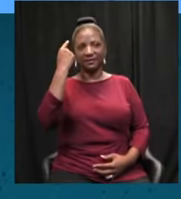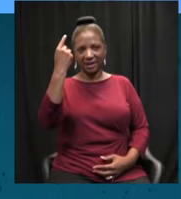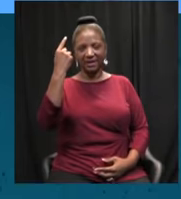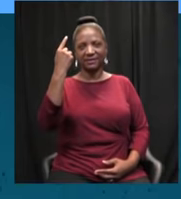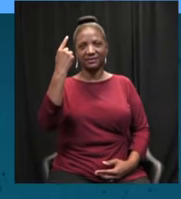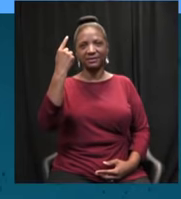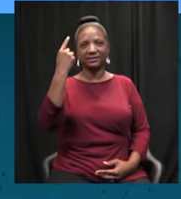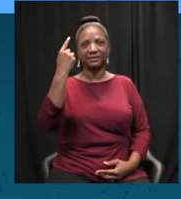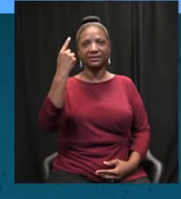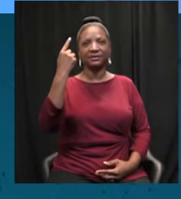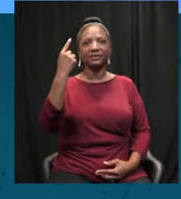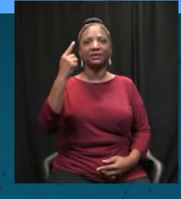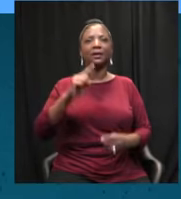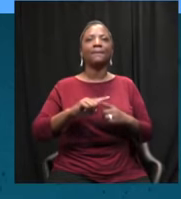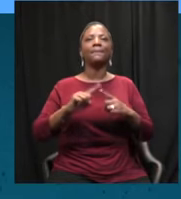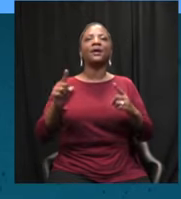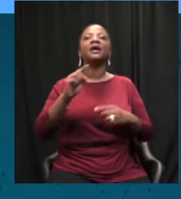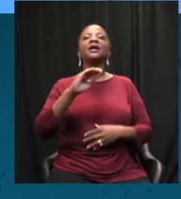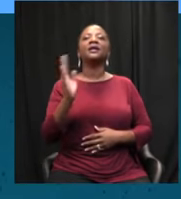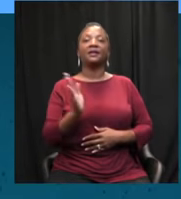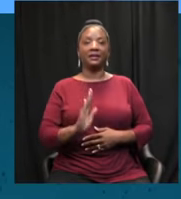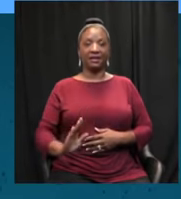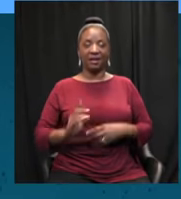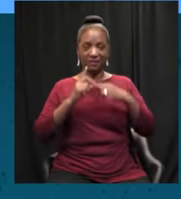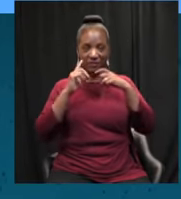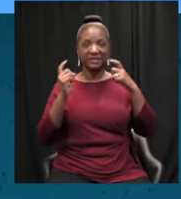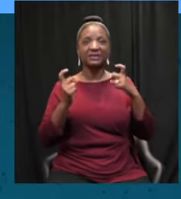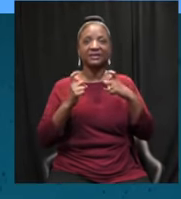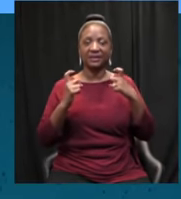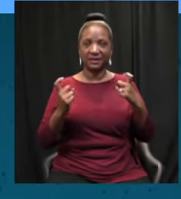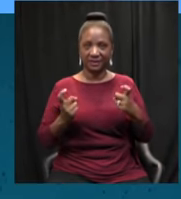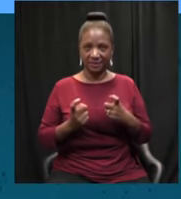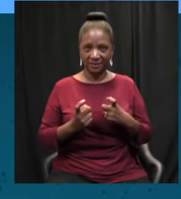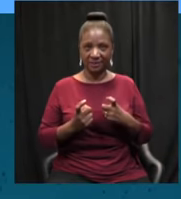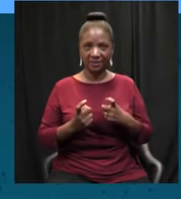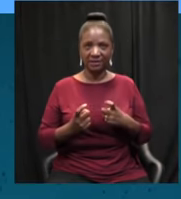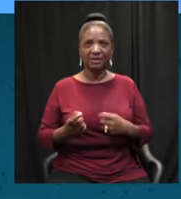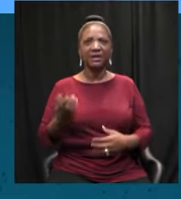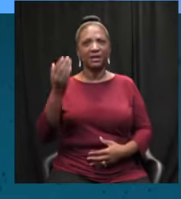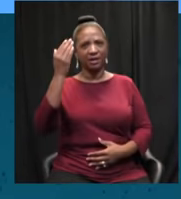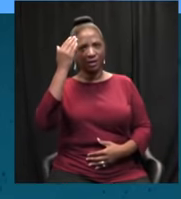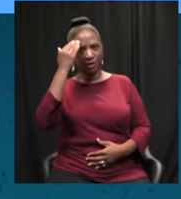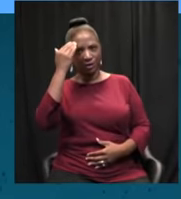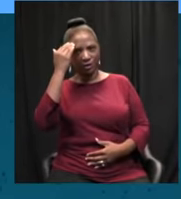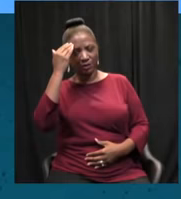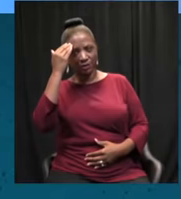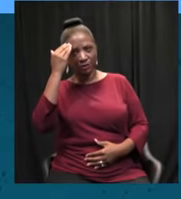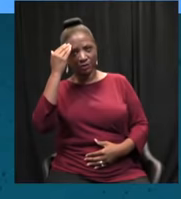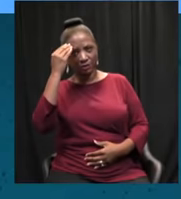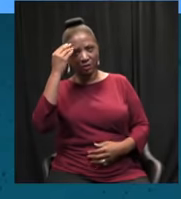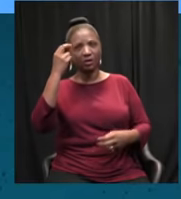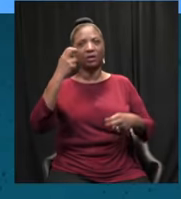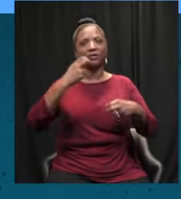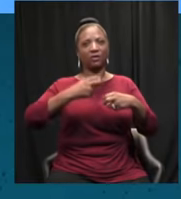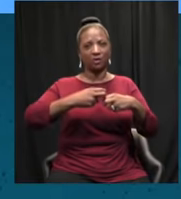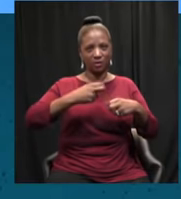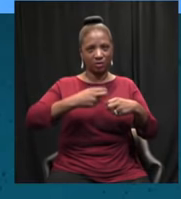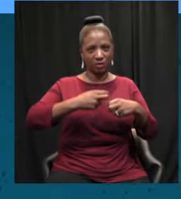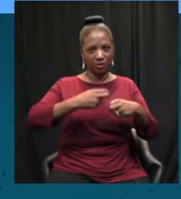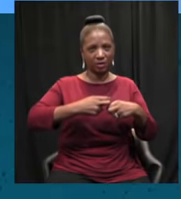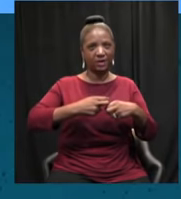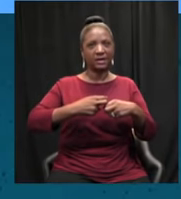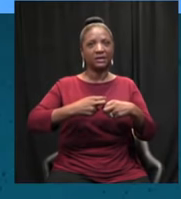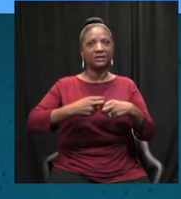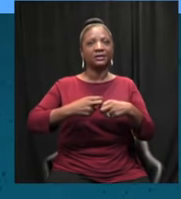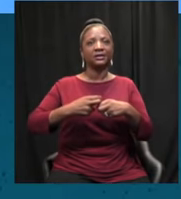ways, but he did experience these things. He knew what it was like to have heart and difficulty and despair.